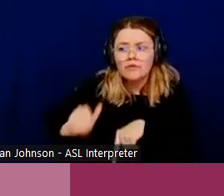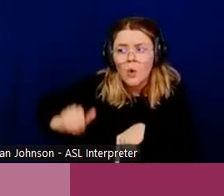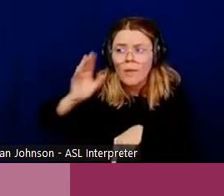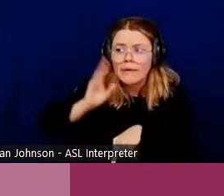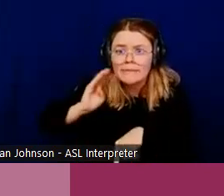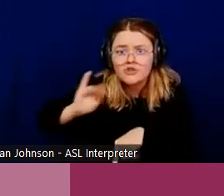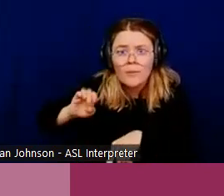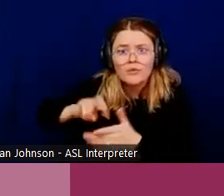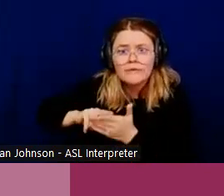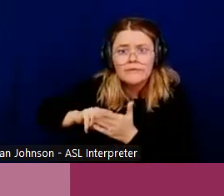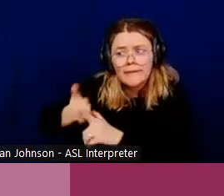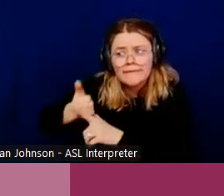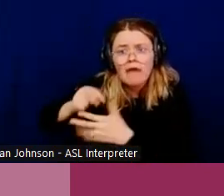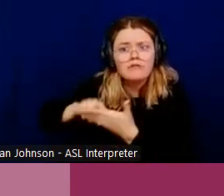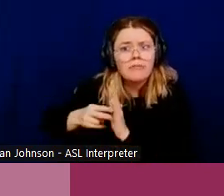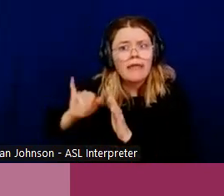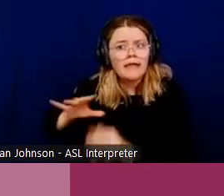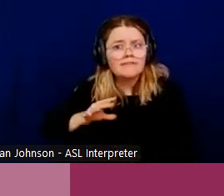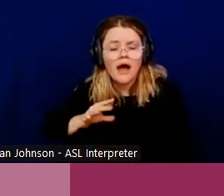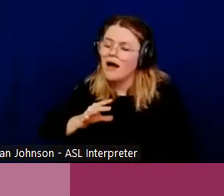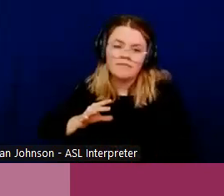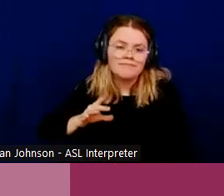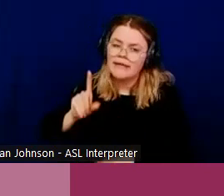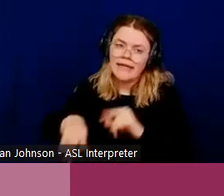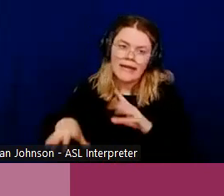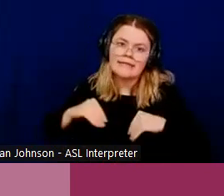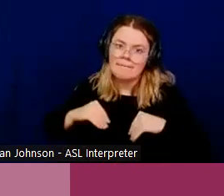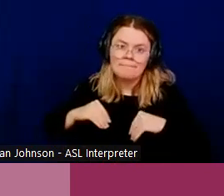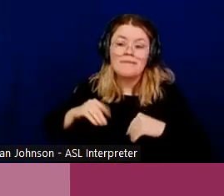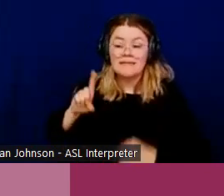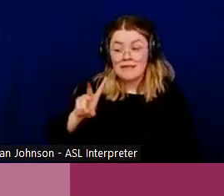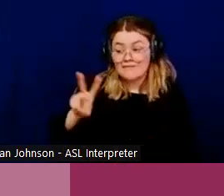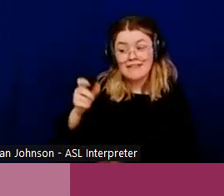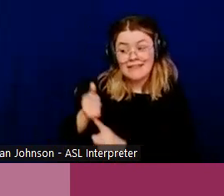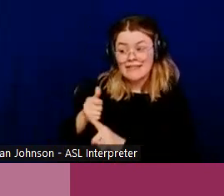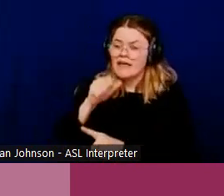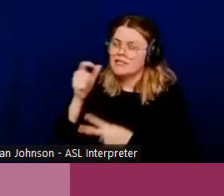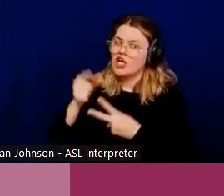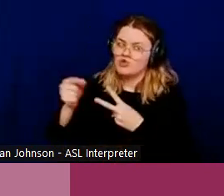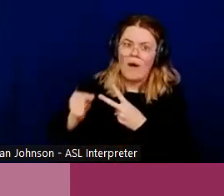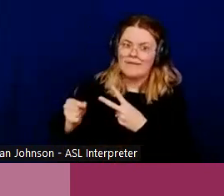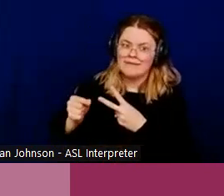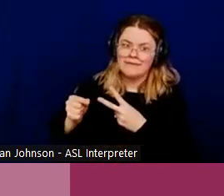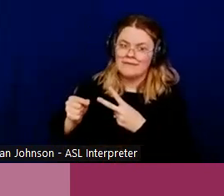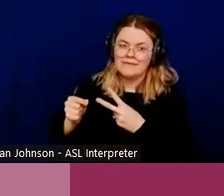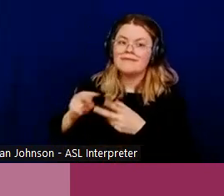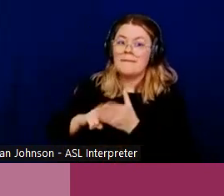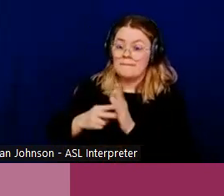violence is a choice, and the only one responsible for abuse is the person using